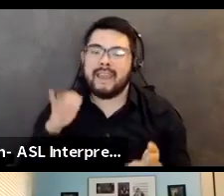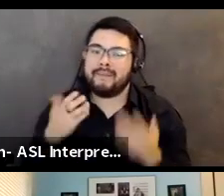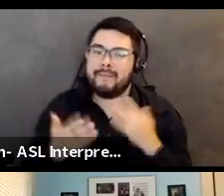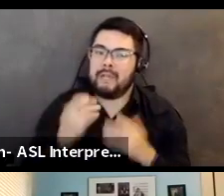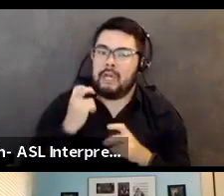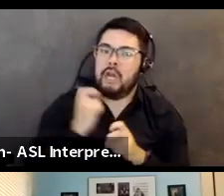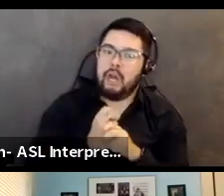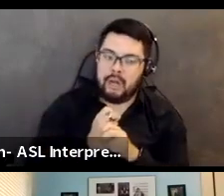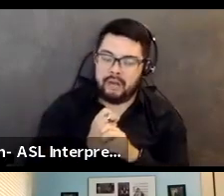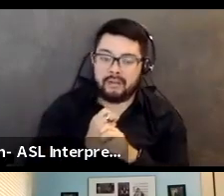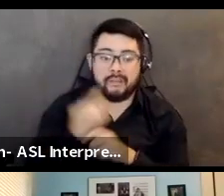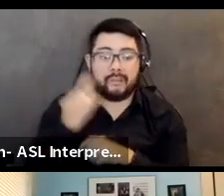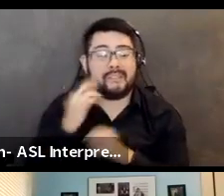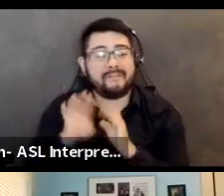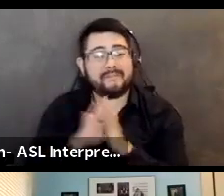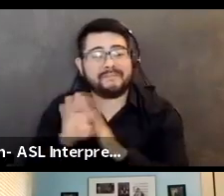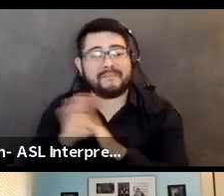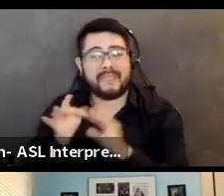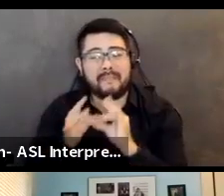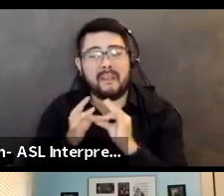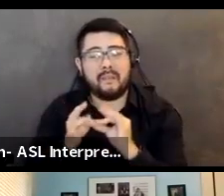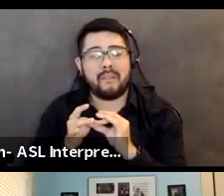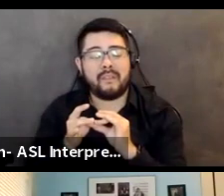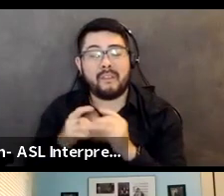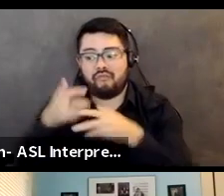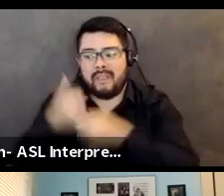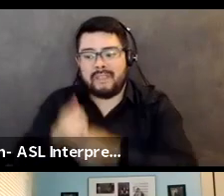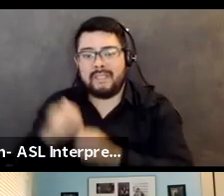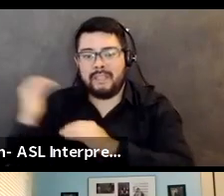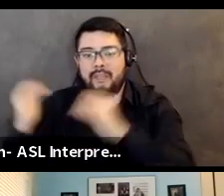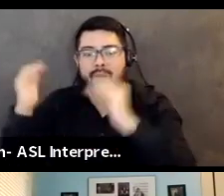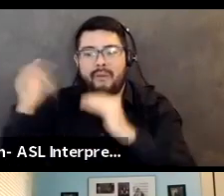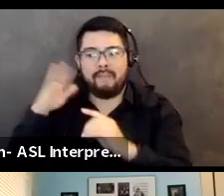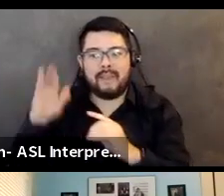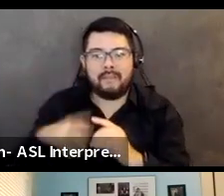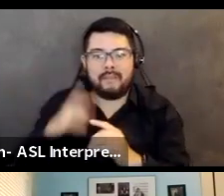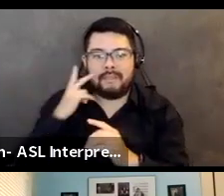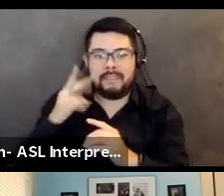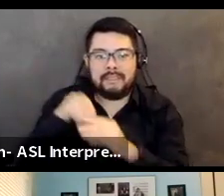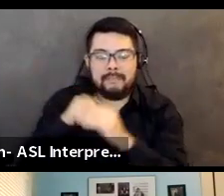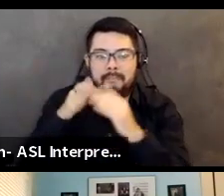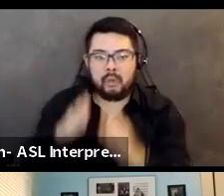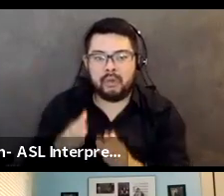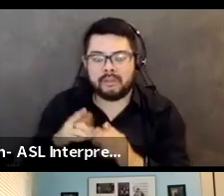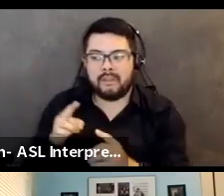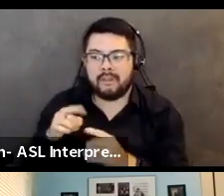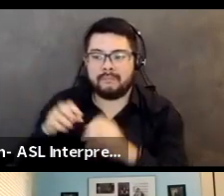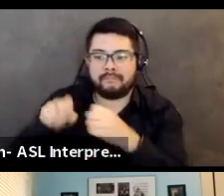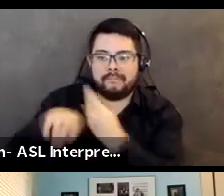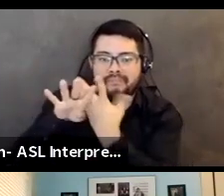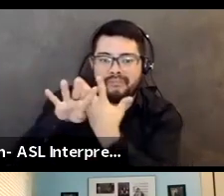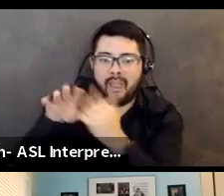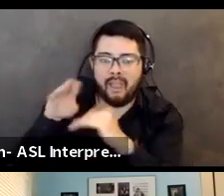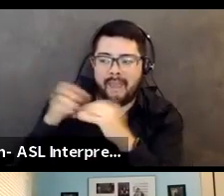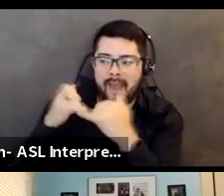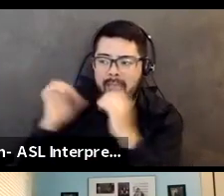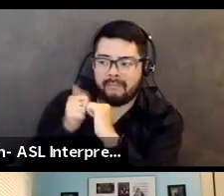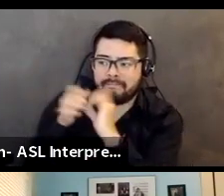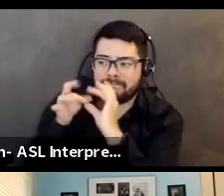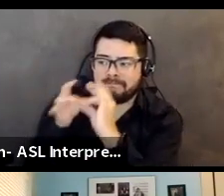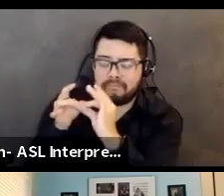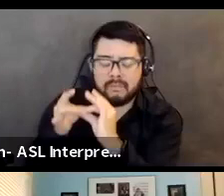a relationship with trusted adults through a screen and i just want to number one